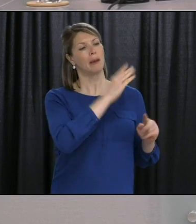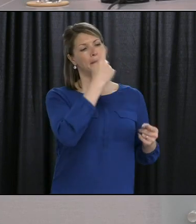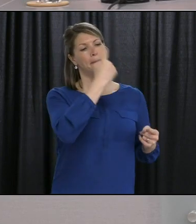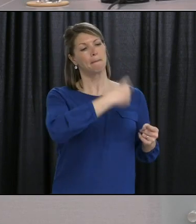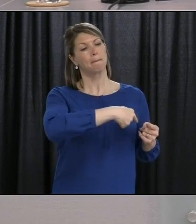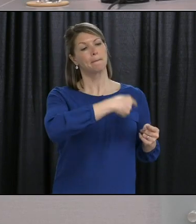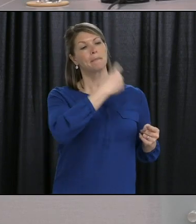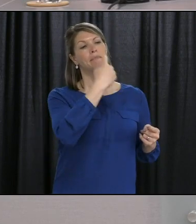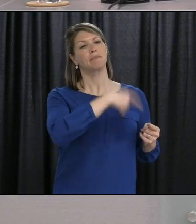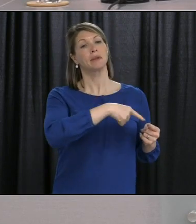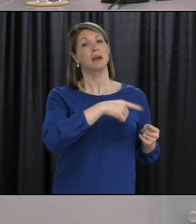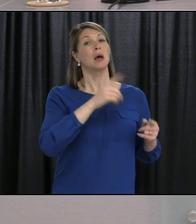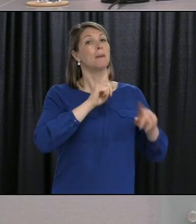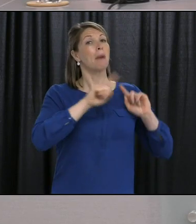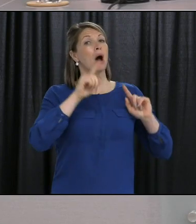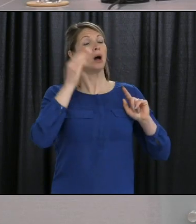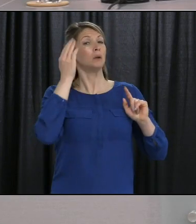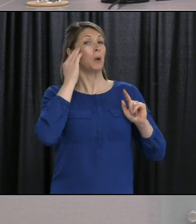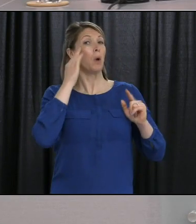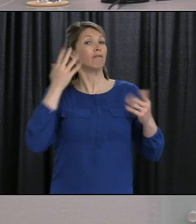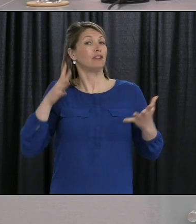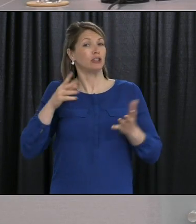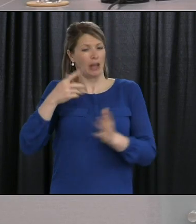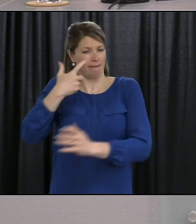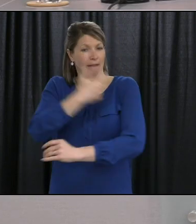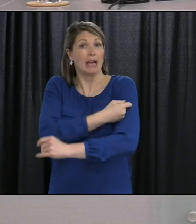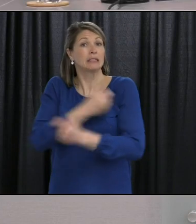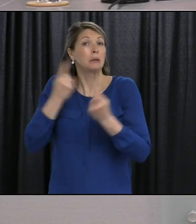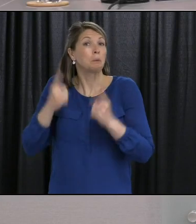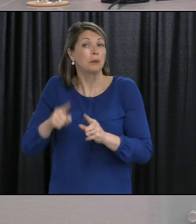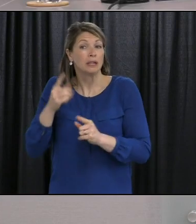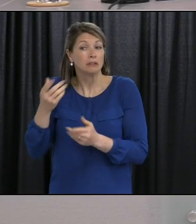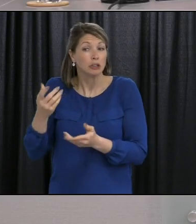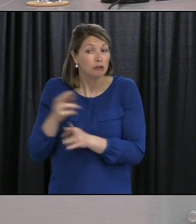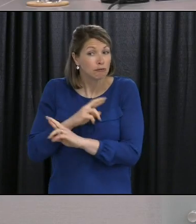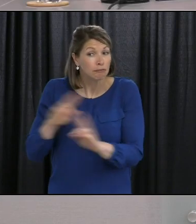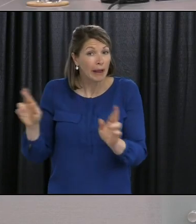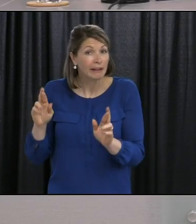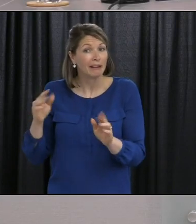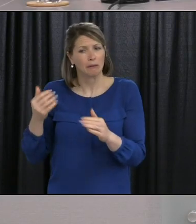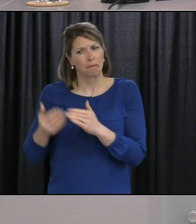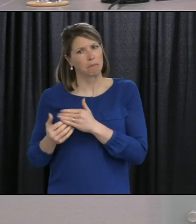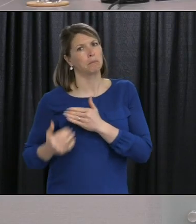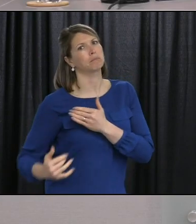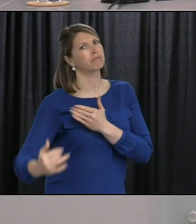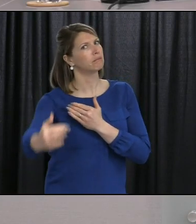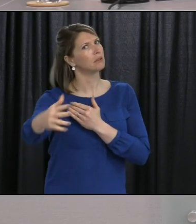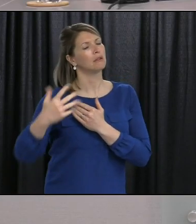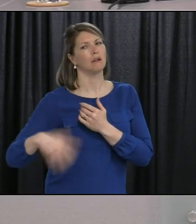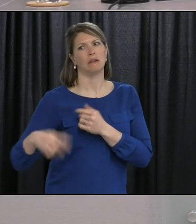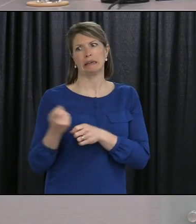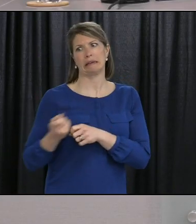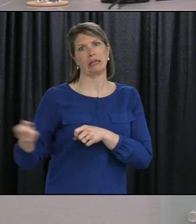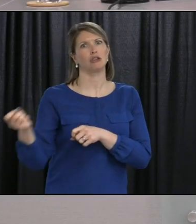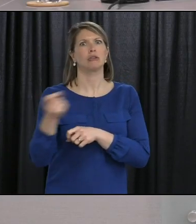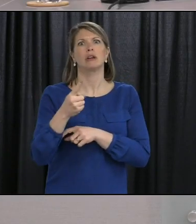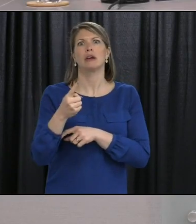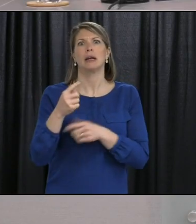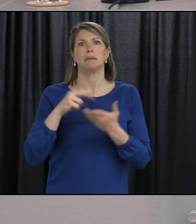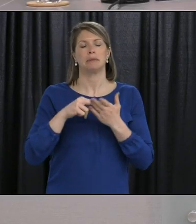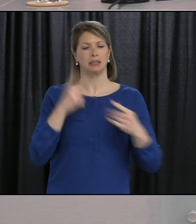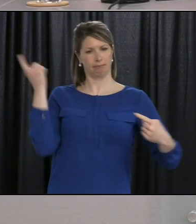time, what is that? I mean, doesn't that indicate that these sort of restrictions would be in place for just as